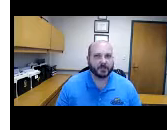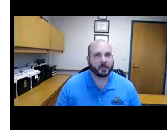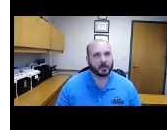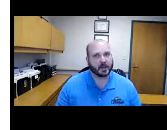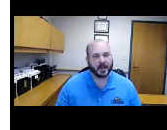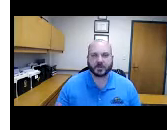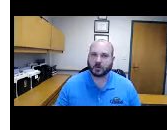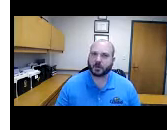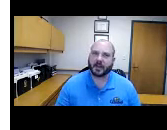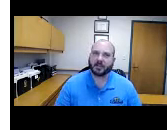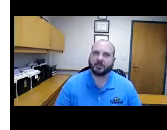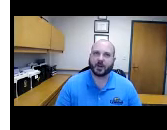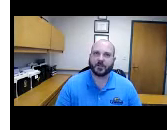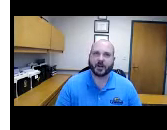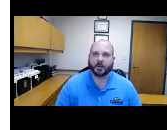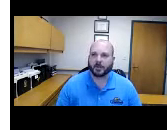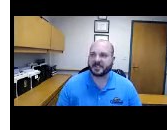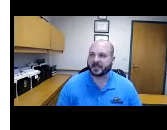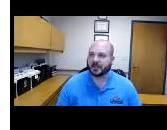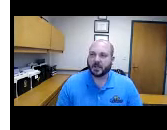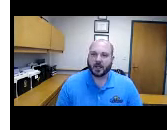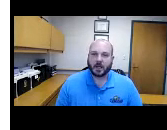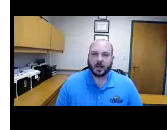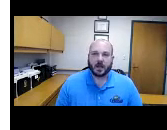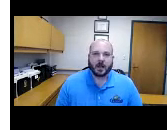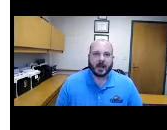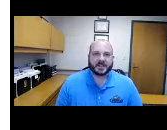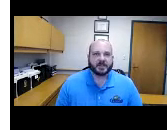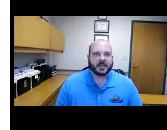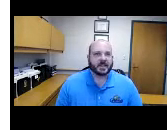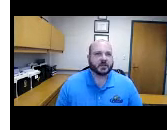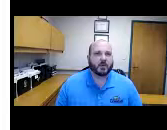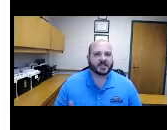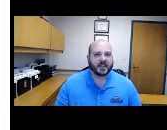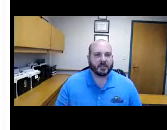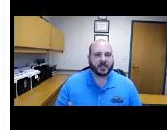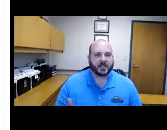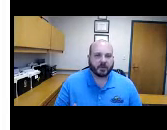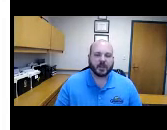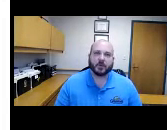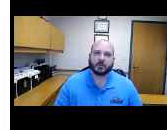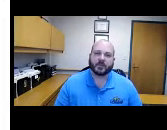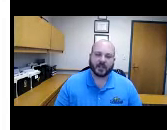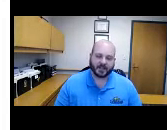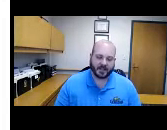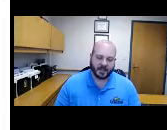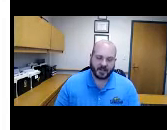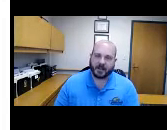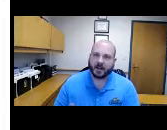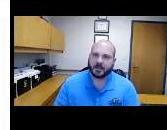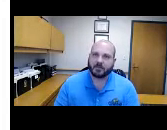early November, late October. Again, very, very promising. And something that Dr. Weston had mentioned that I really want to reflect